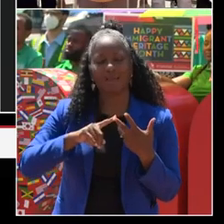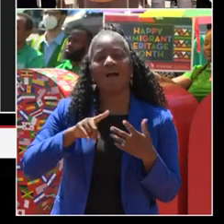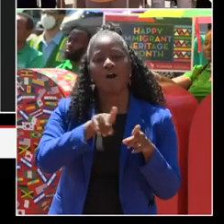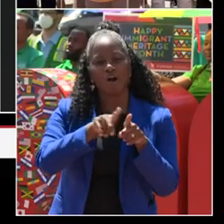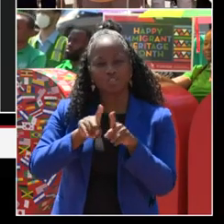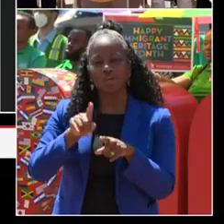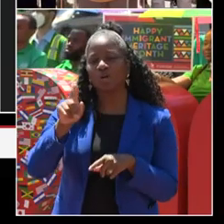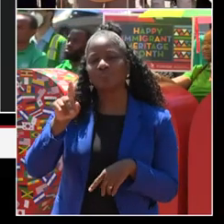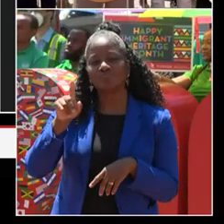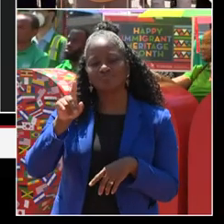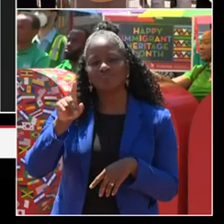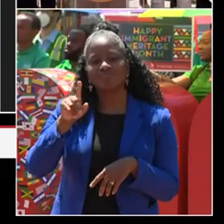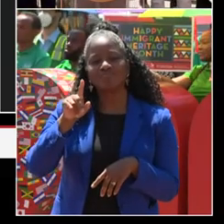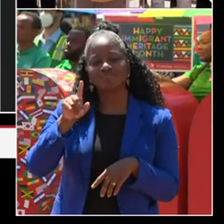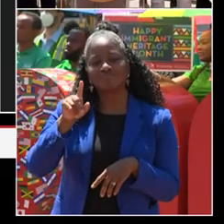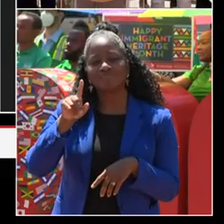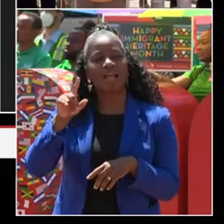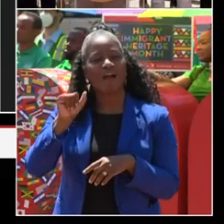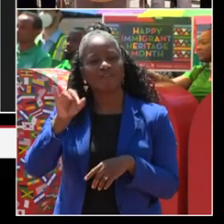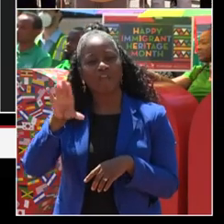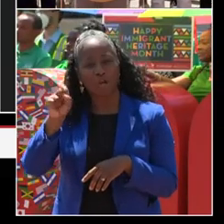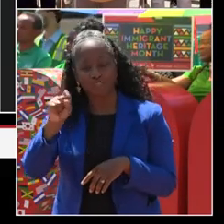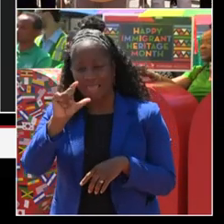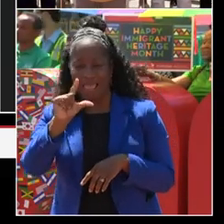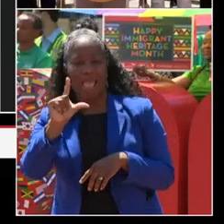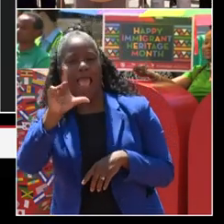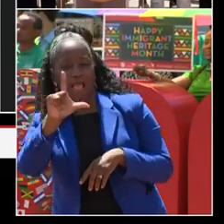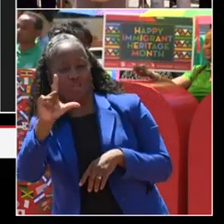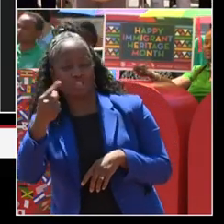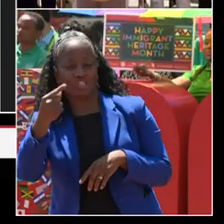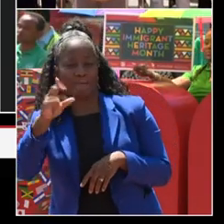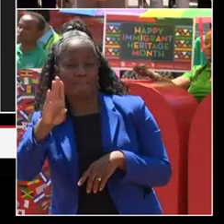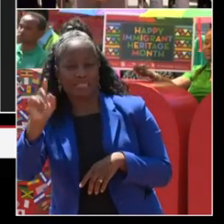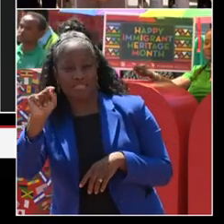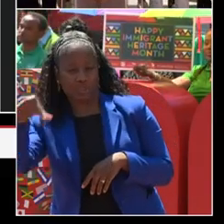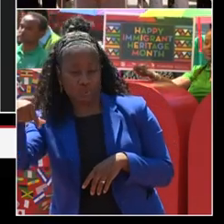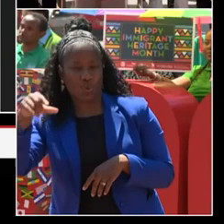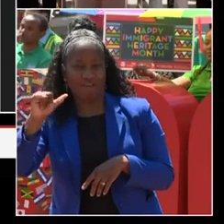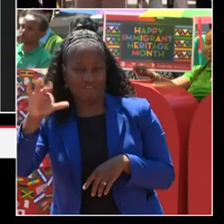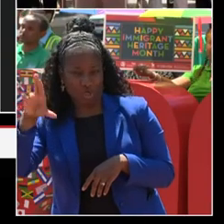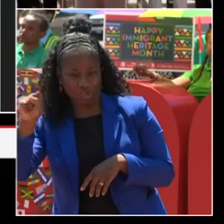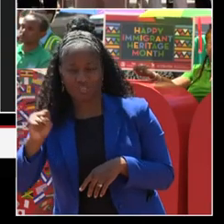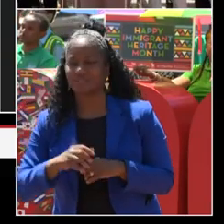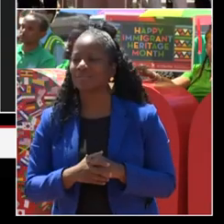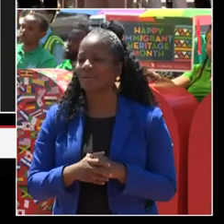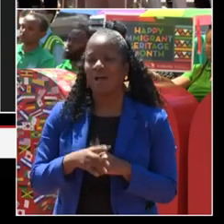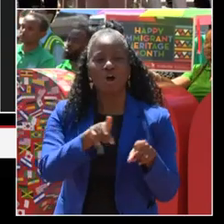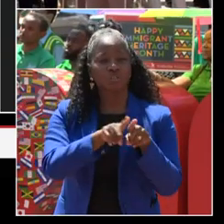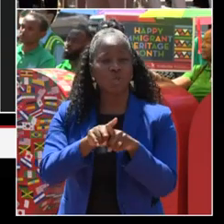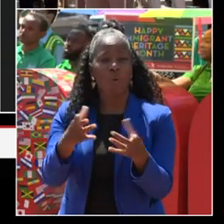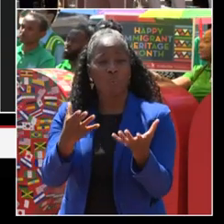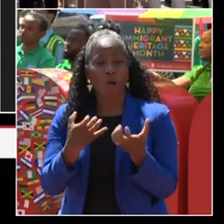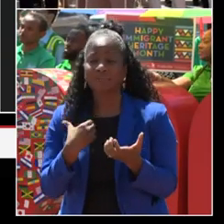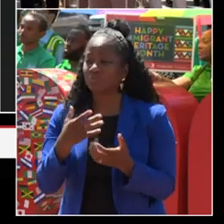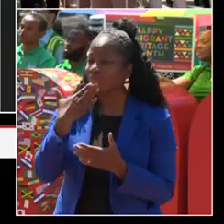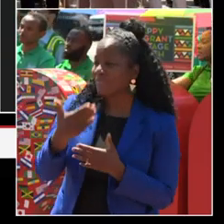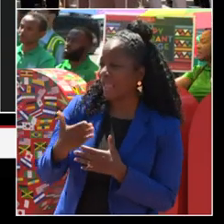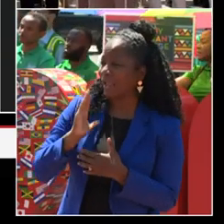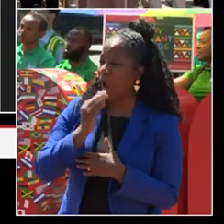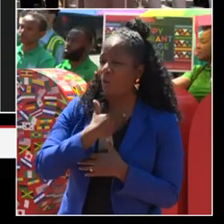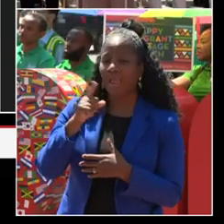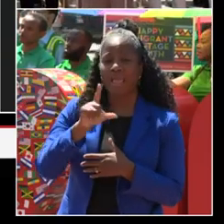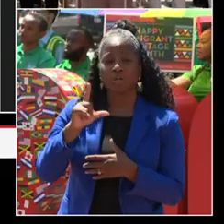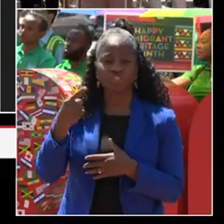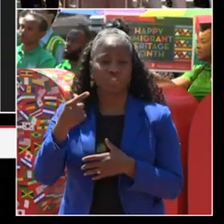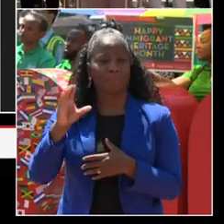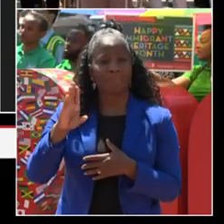Thank you, Chief Conti, for honing in and keeping our community safe. And I also want to thank our LGBTQ plus liaison